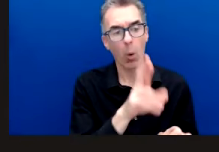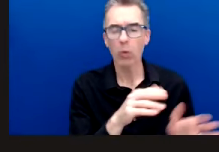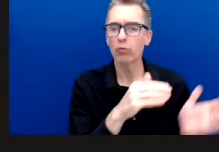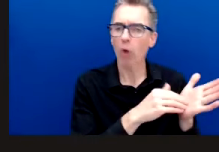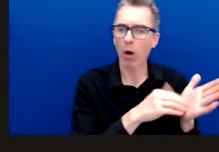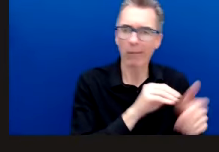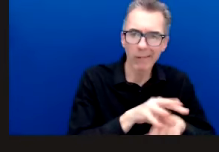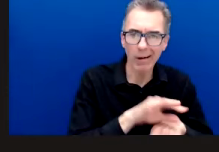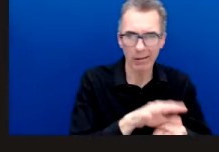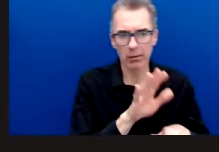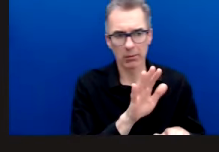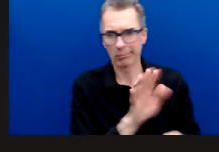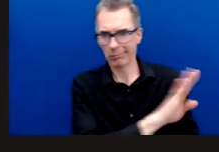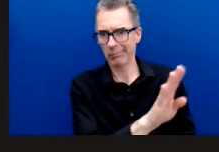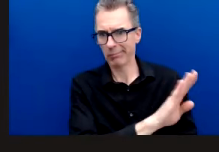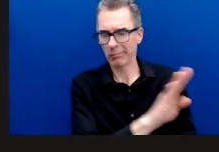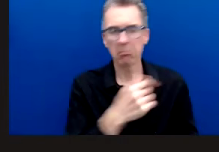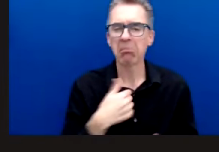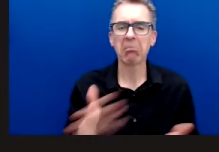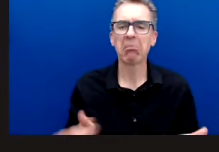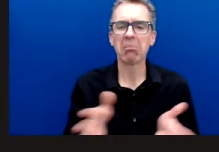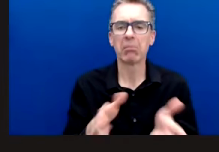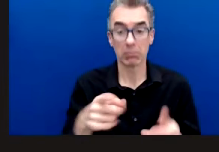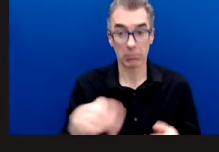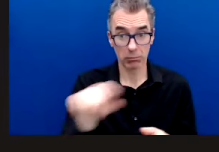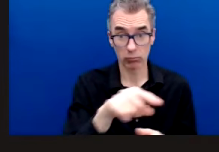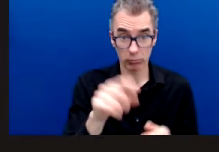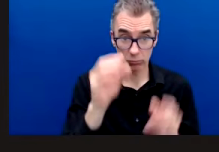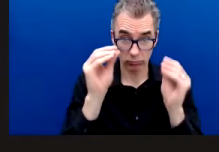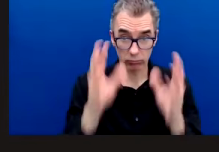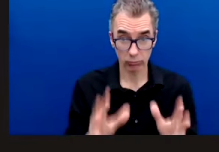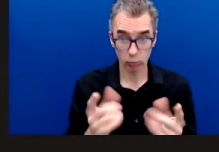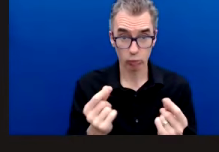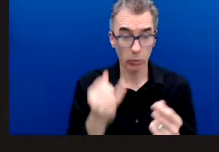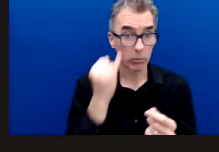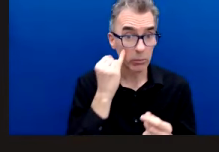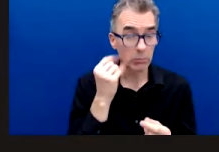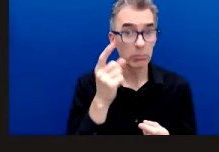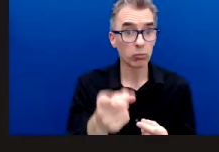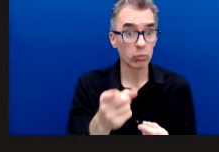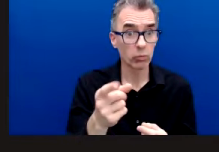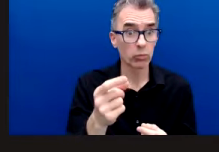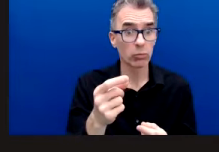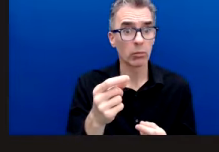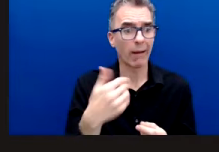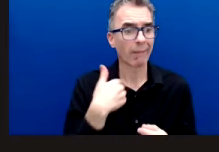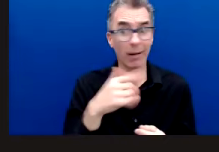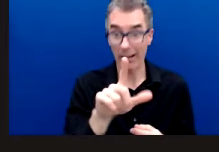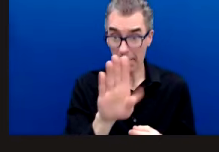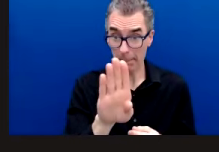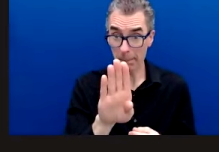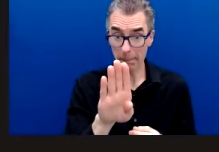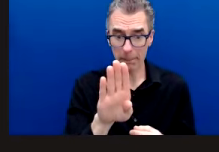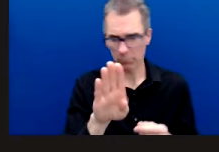So what I usually suggest or encourage is, like, you know, if you are dealing with certain labs that have